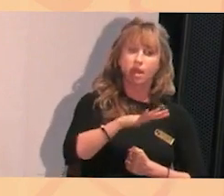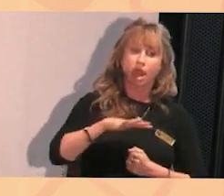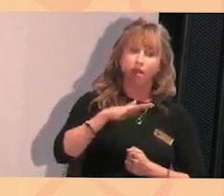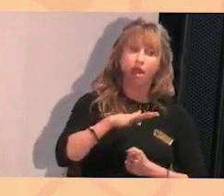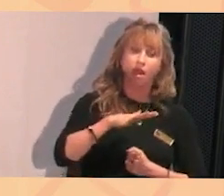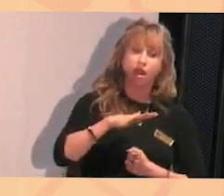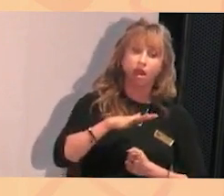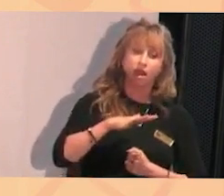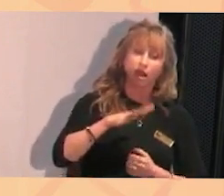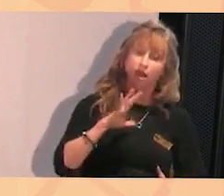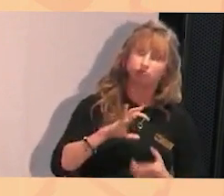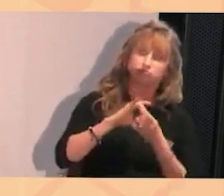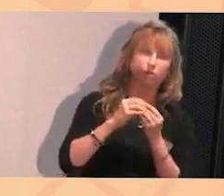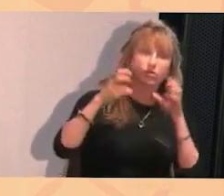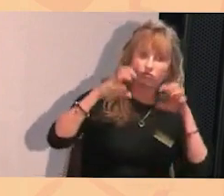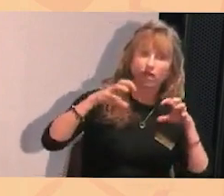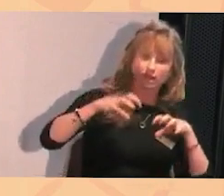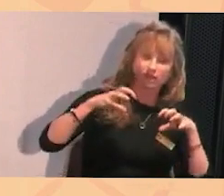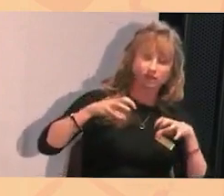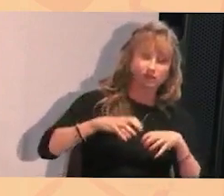it's a sacred object to my people. So.